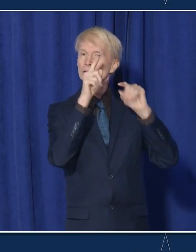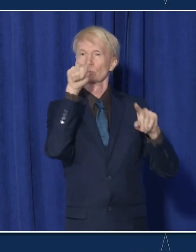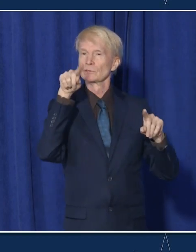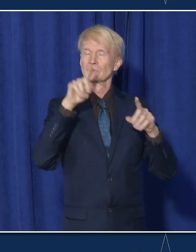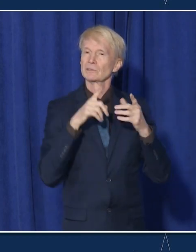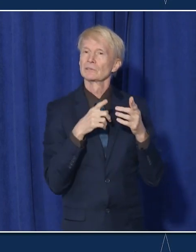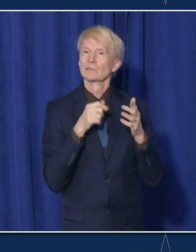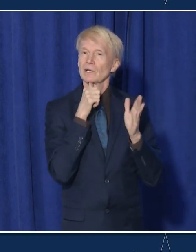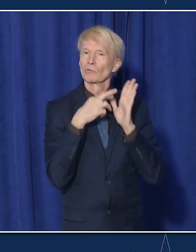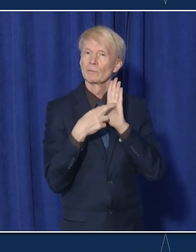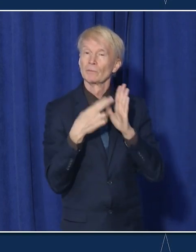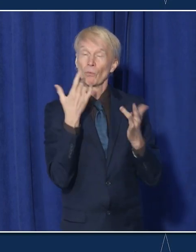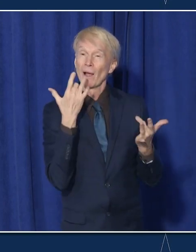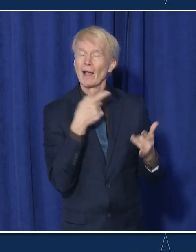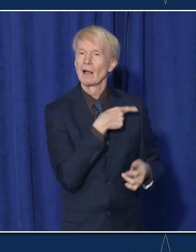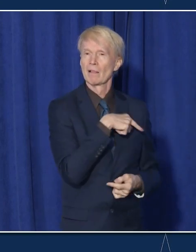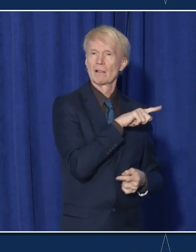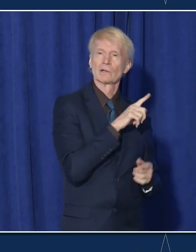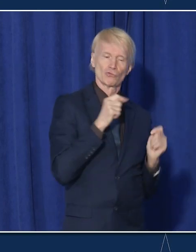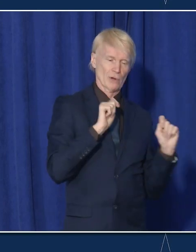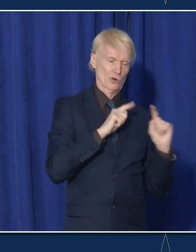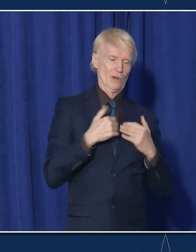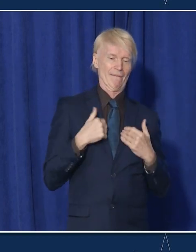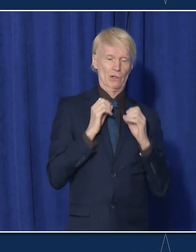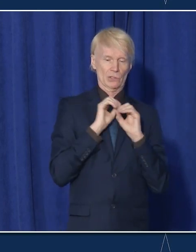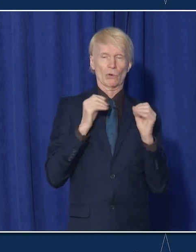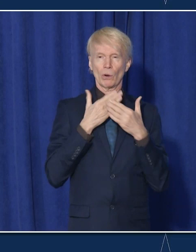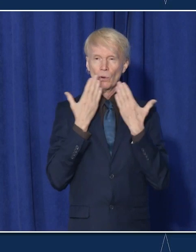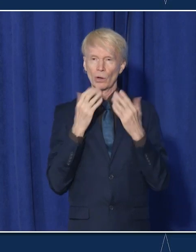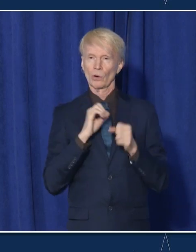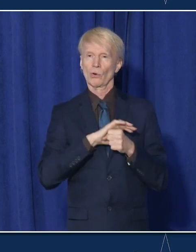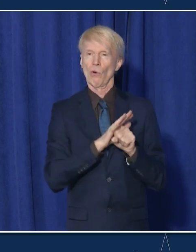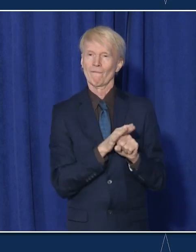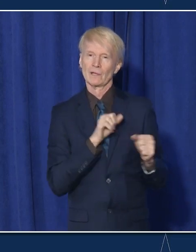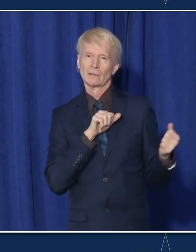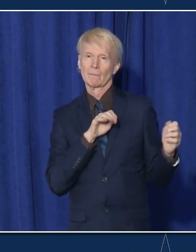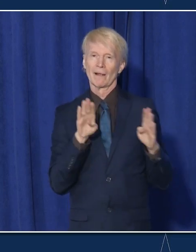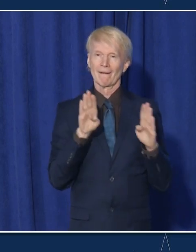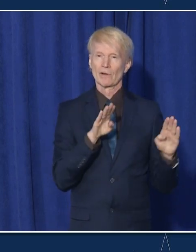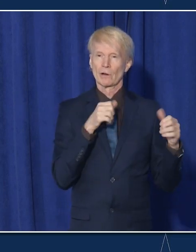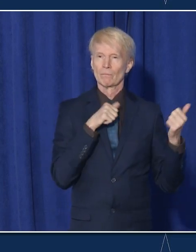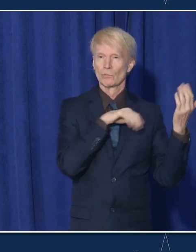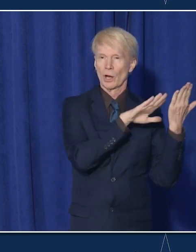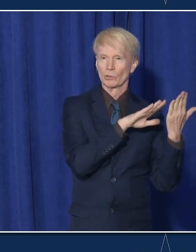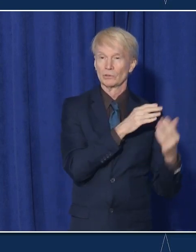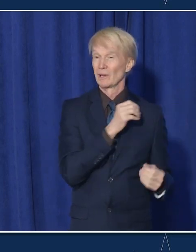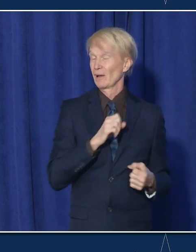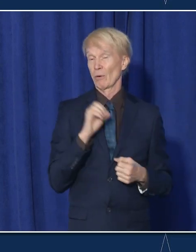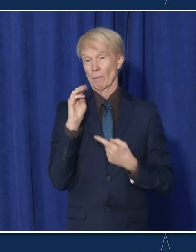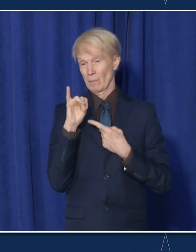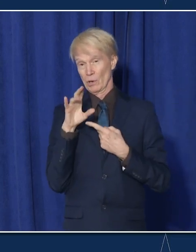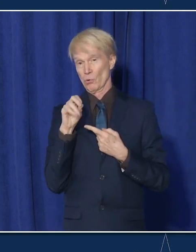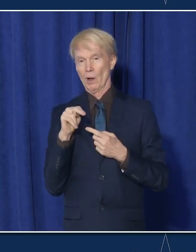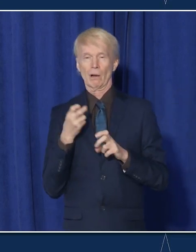been aiming for a zero COVID approach, and frankly, Omicron is so infectious that even being